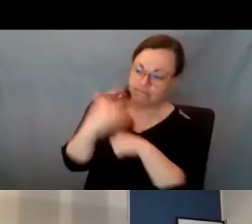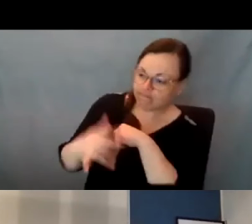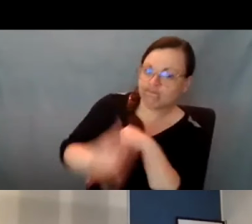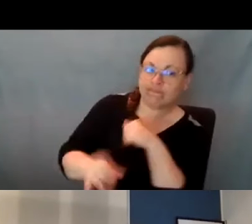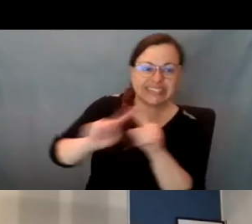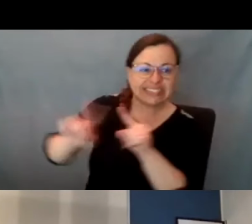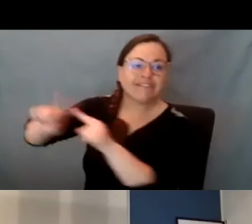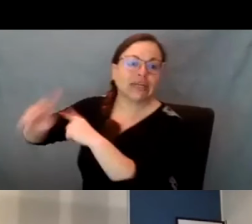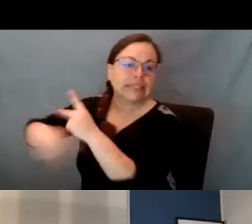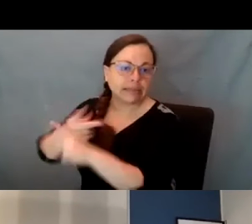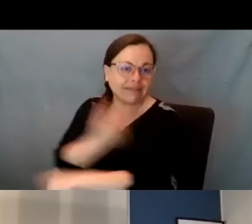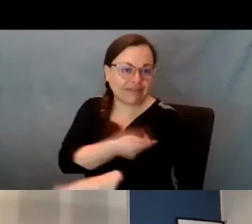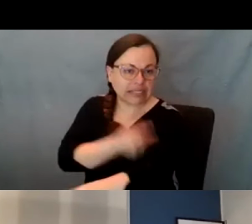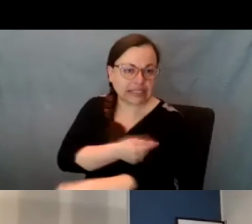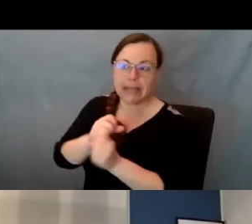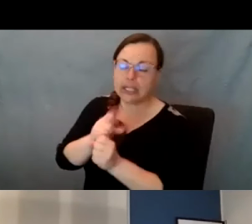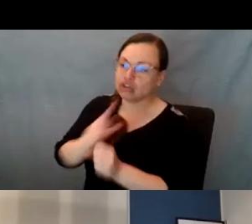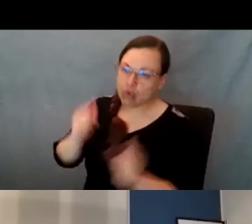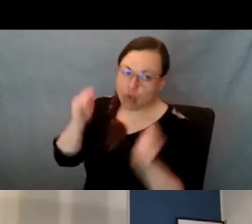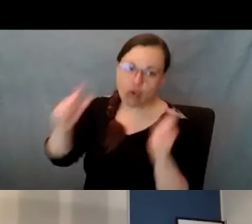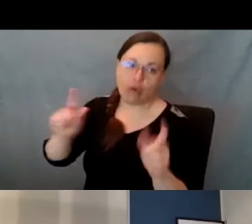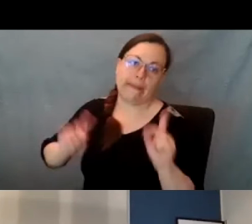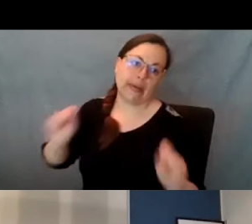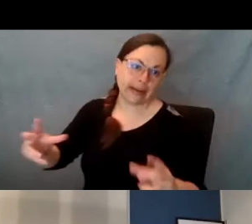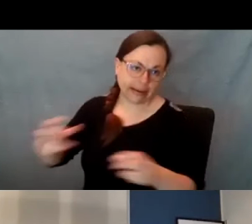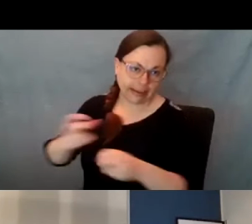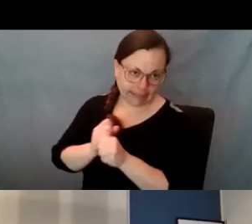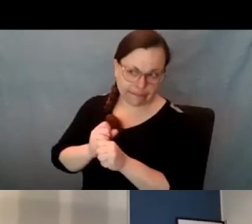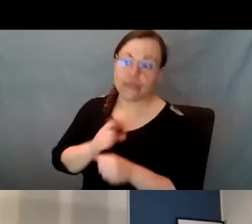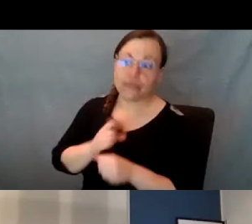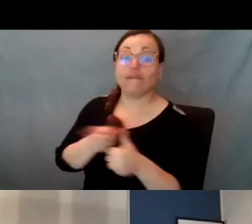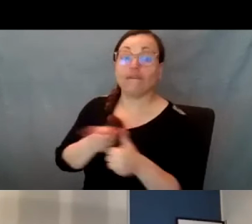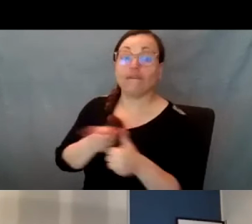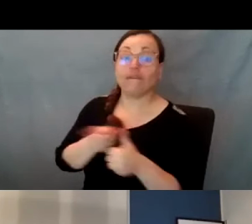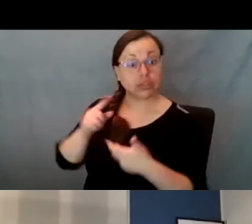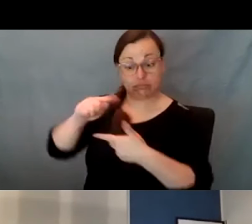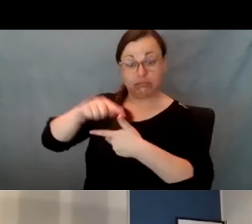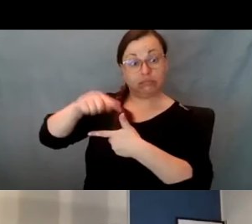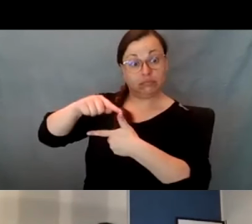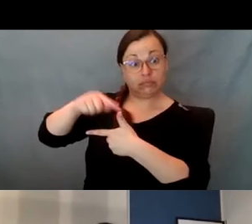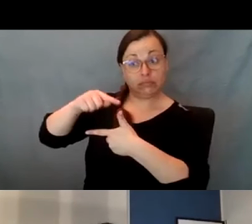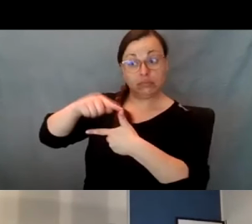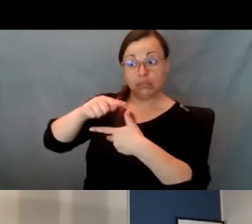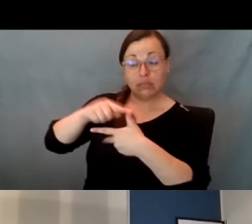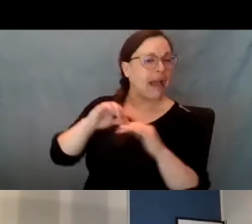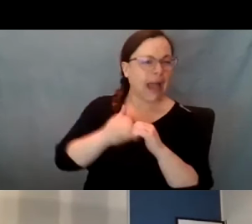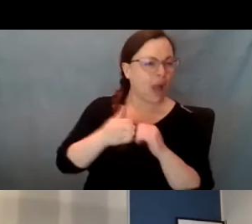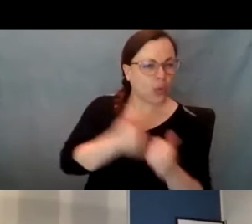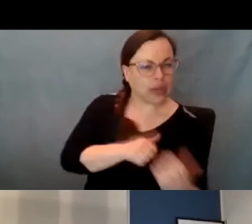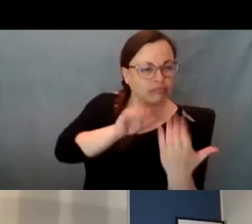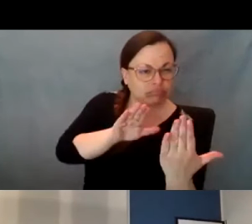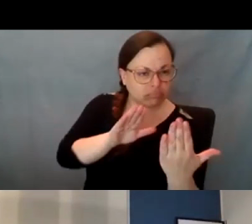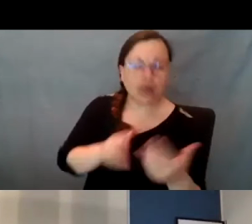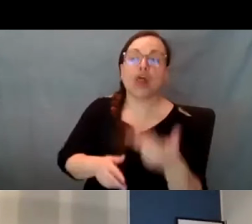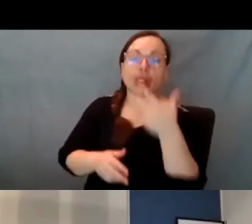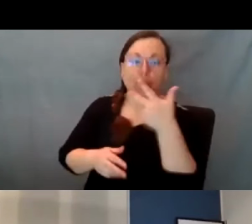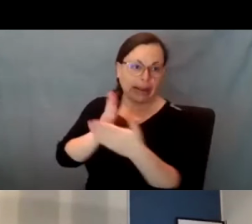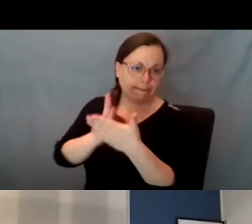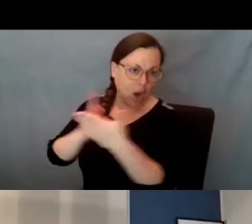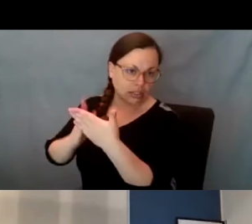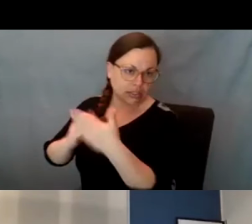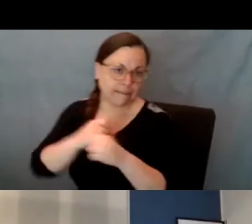for everybody in the planet. So on the first priority, we are working on 3 parts to ensure that we address